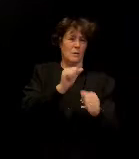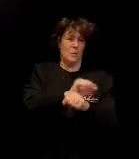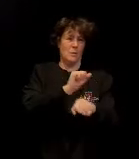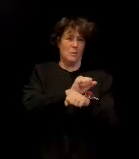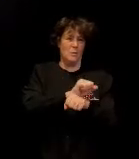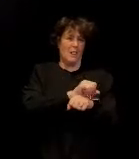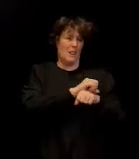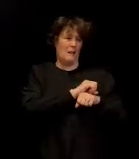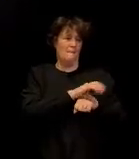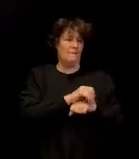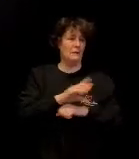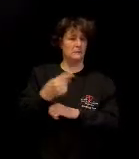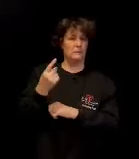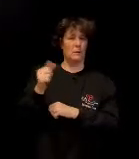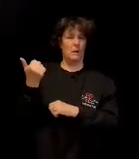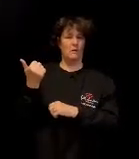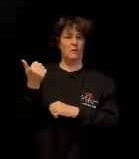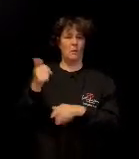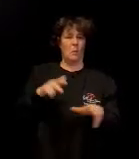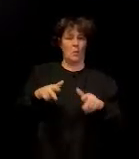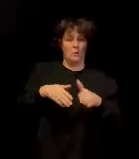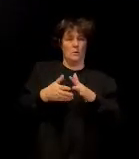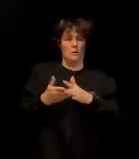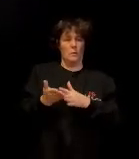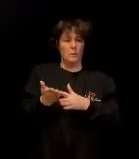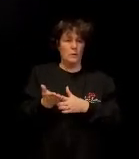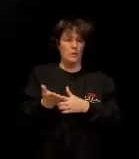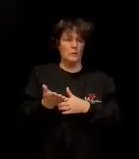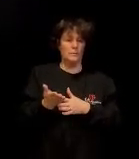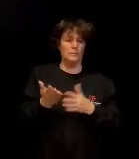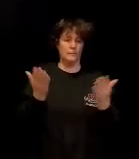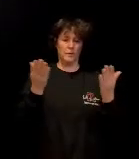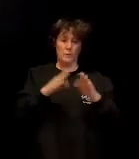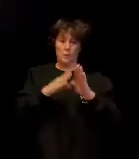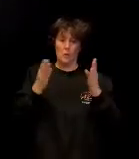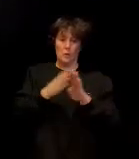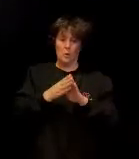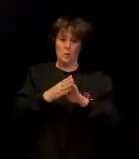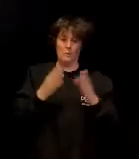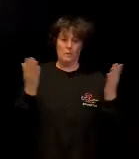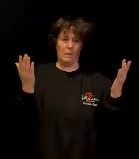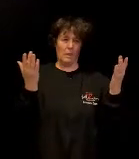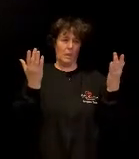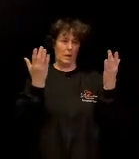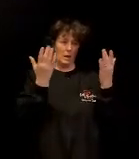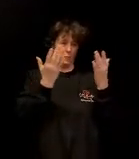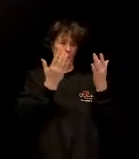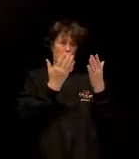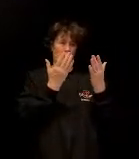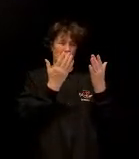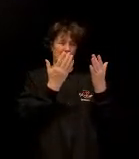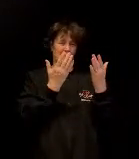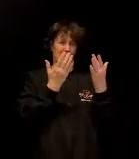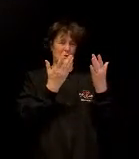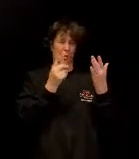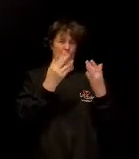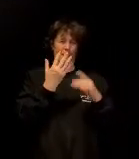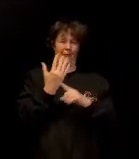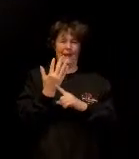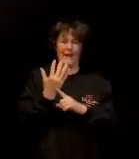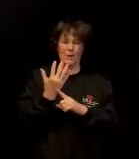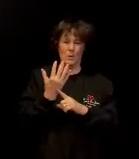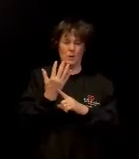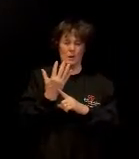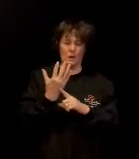affect someone else that walks through those doors with the dim light, with the candle that's the wick's been cut off, and they need that